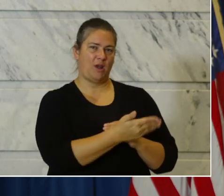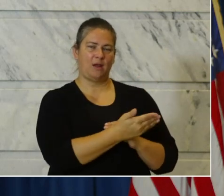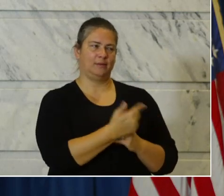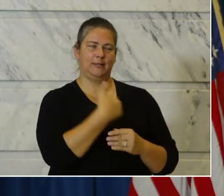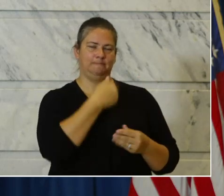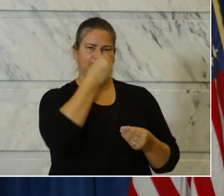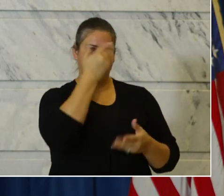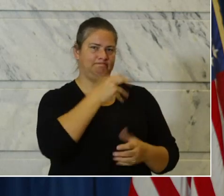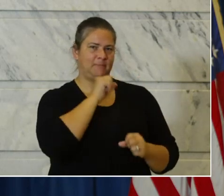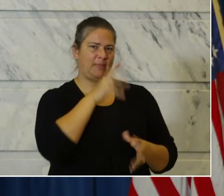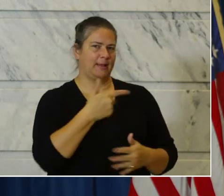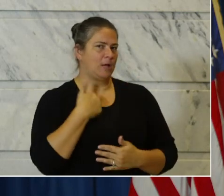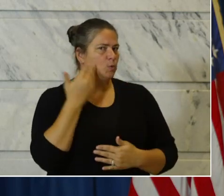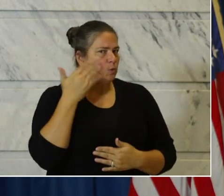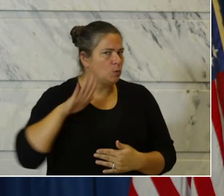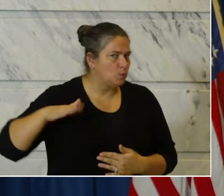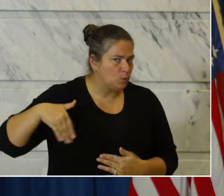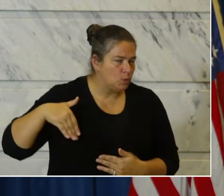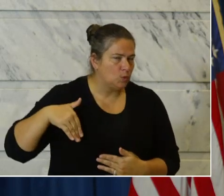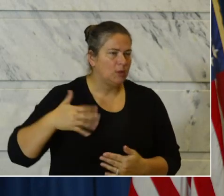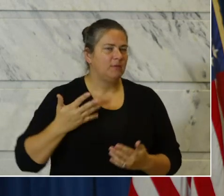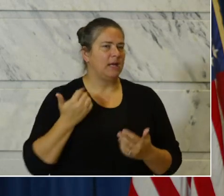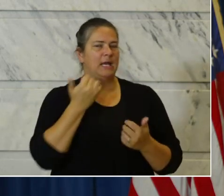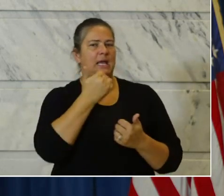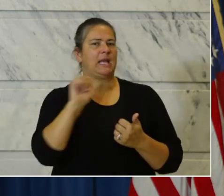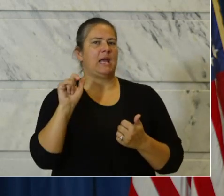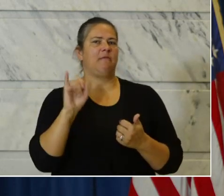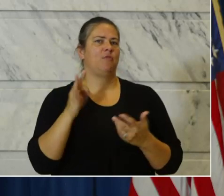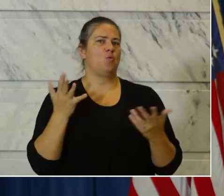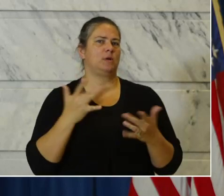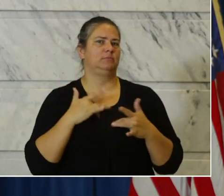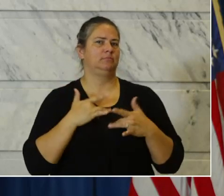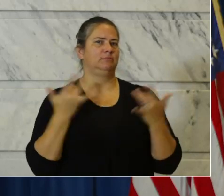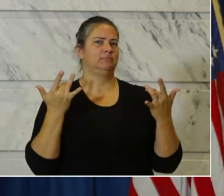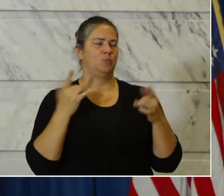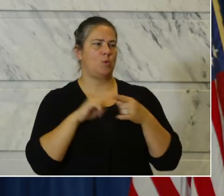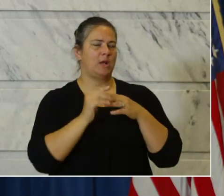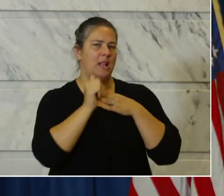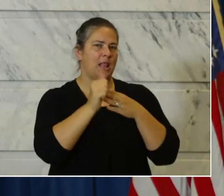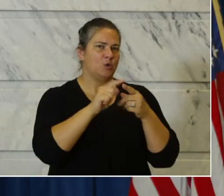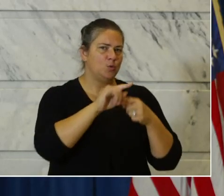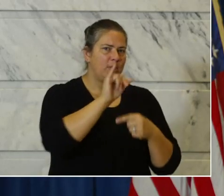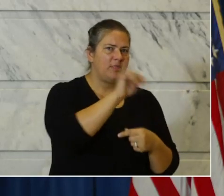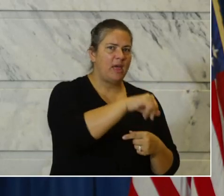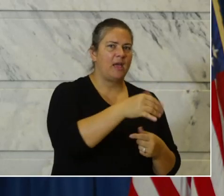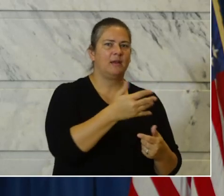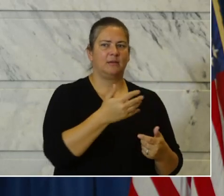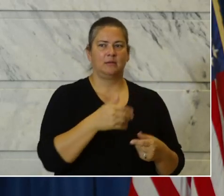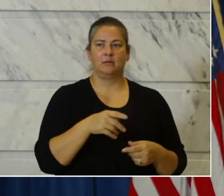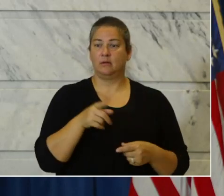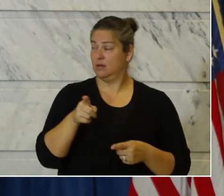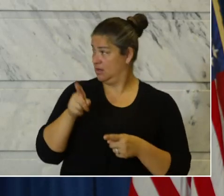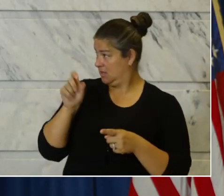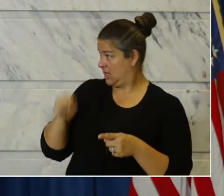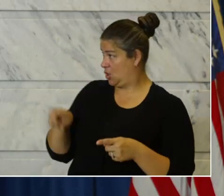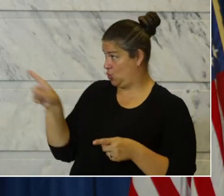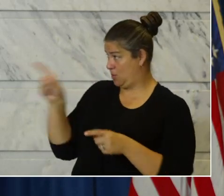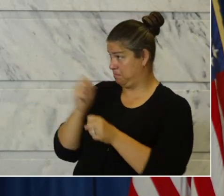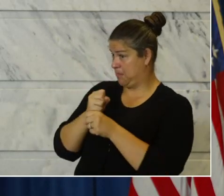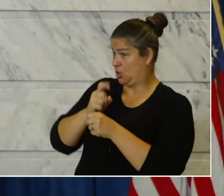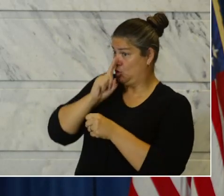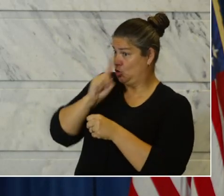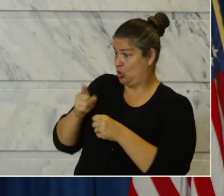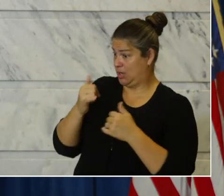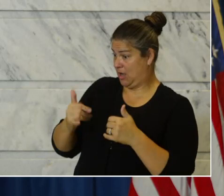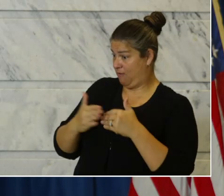situation at all about any of the activities that may have led to it and will need to be. Can you ensure that going